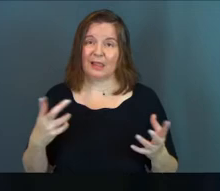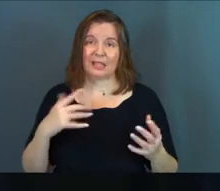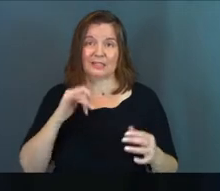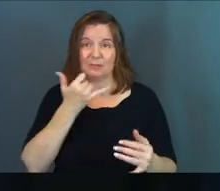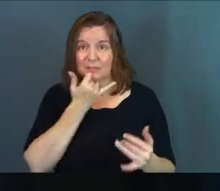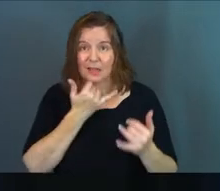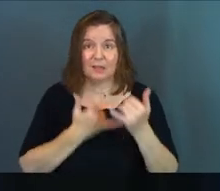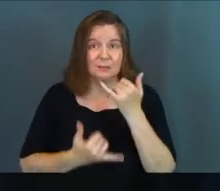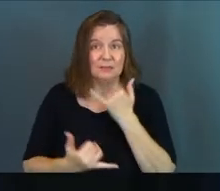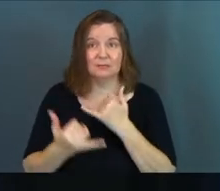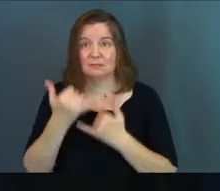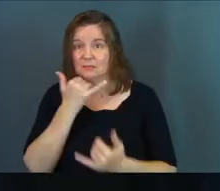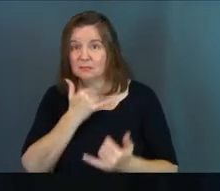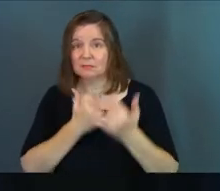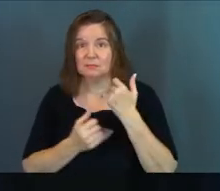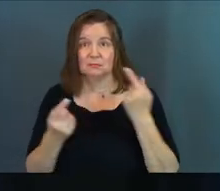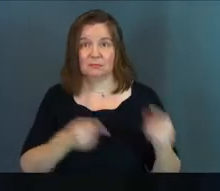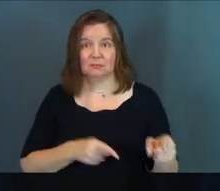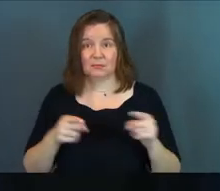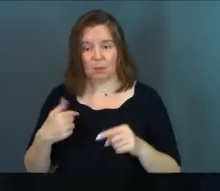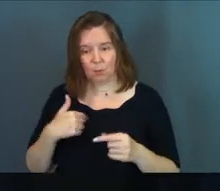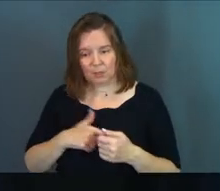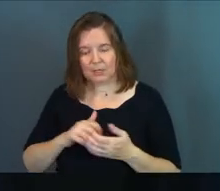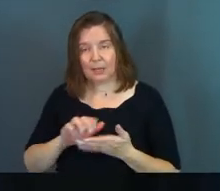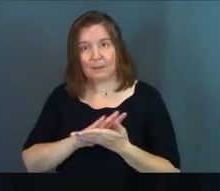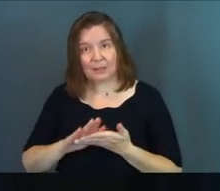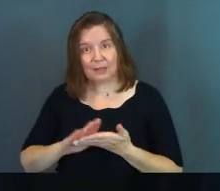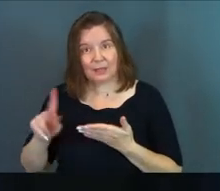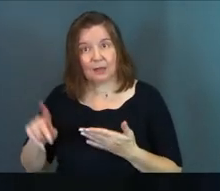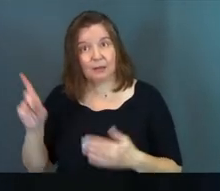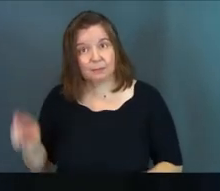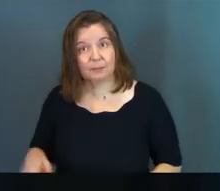lots of mistakes, and we need to be cleaned up.